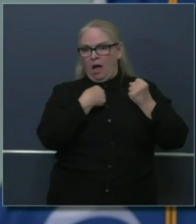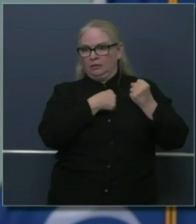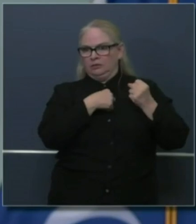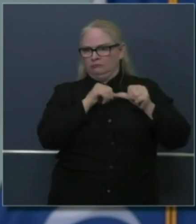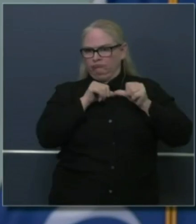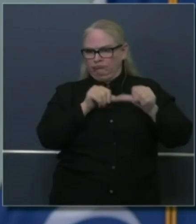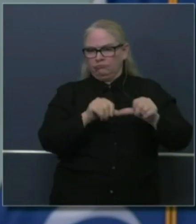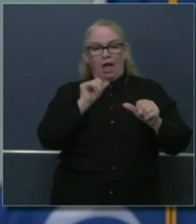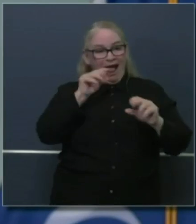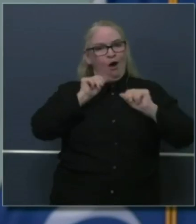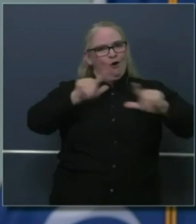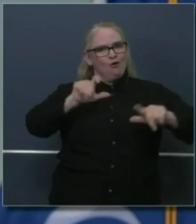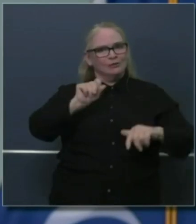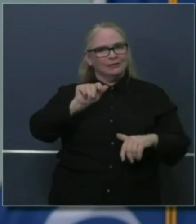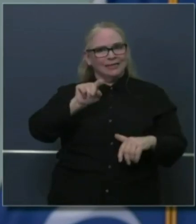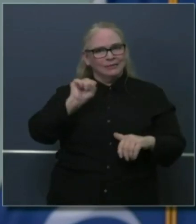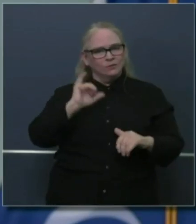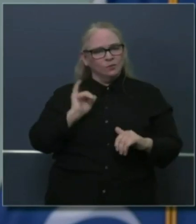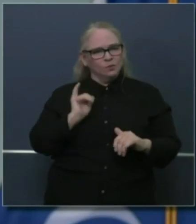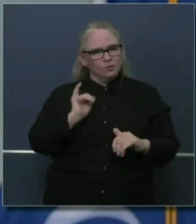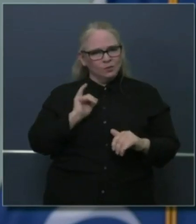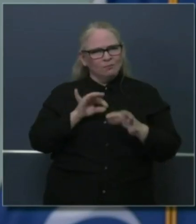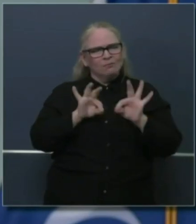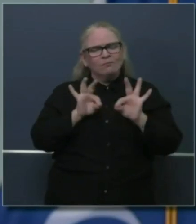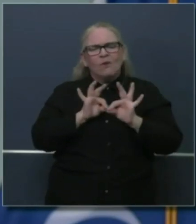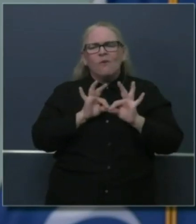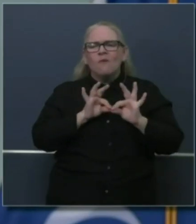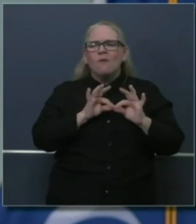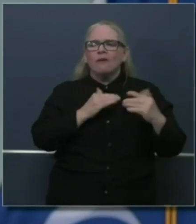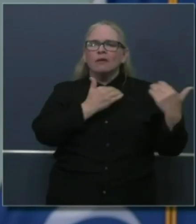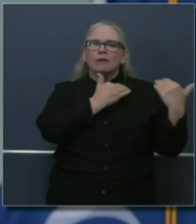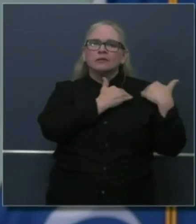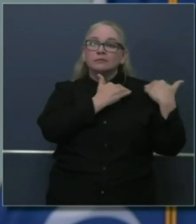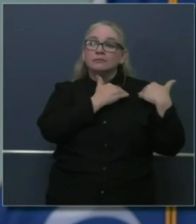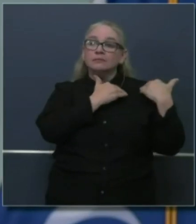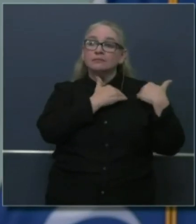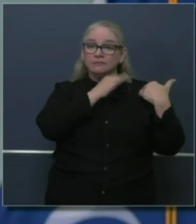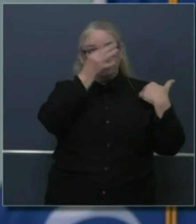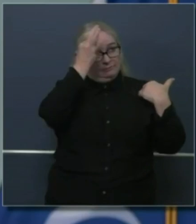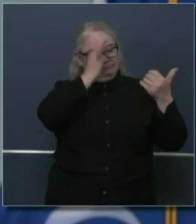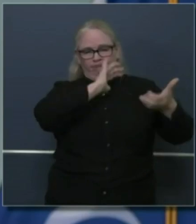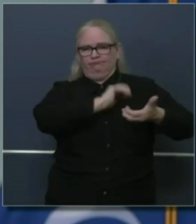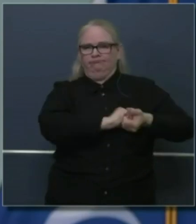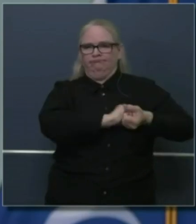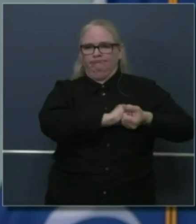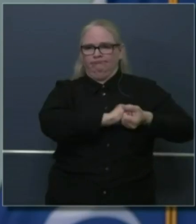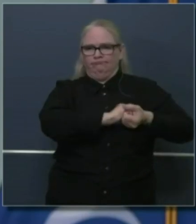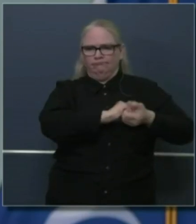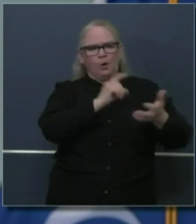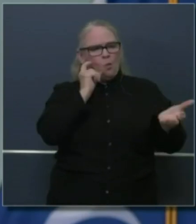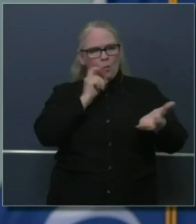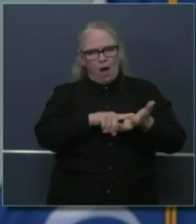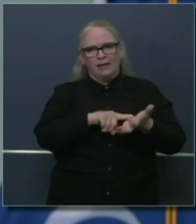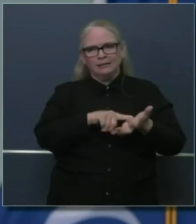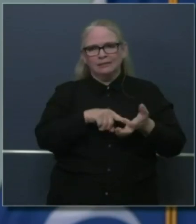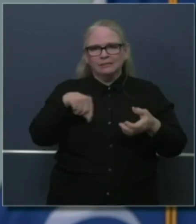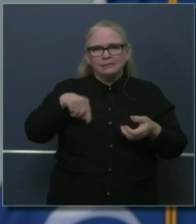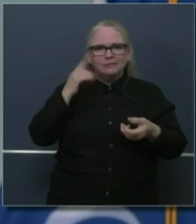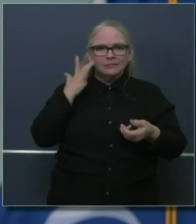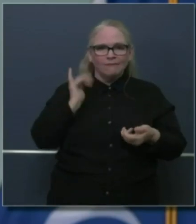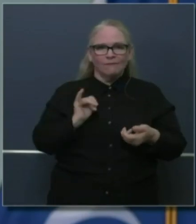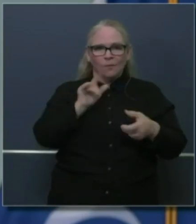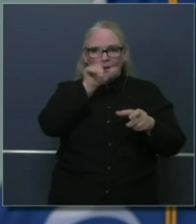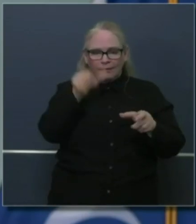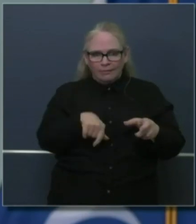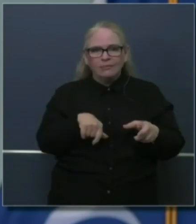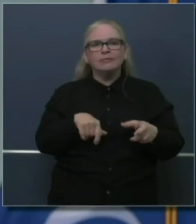is absolutely incumbent upon our federal partners to recognize, as many do, and I can assure you one that